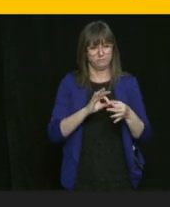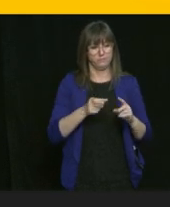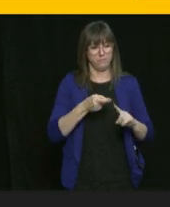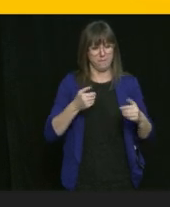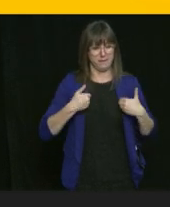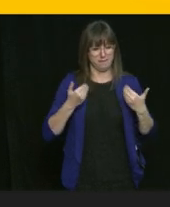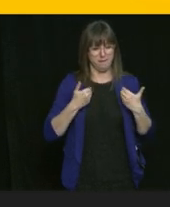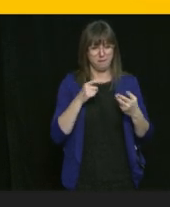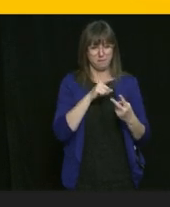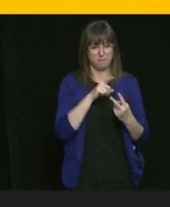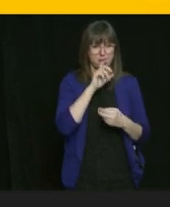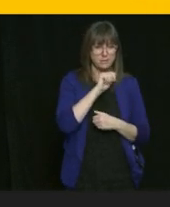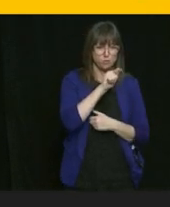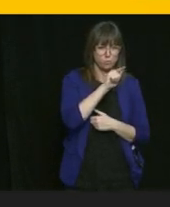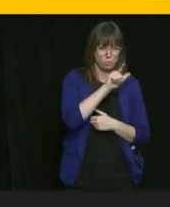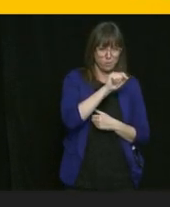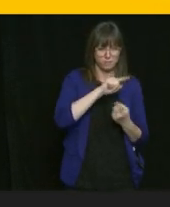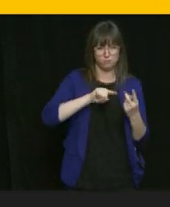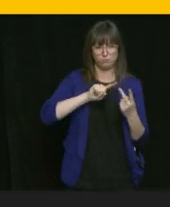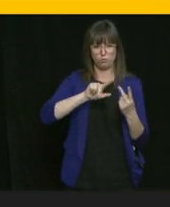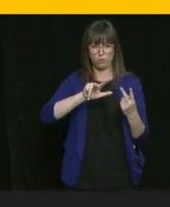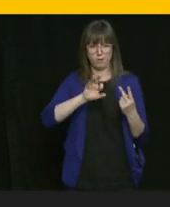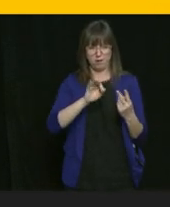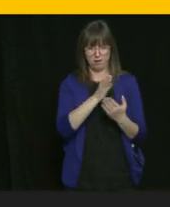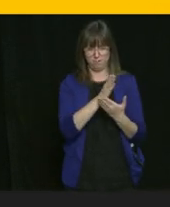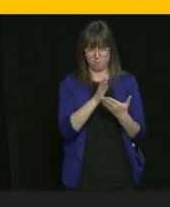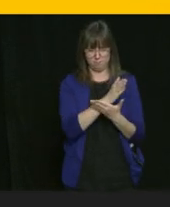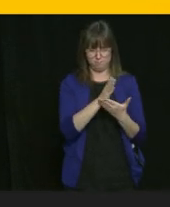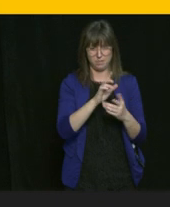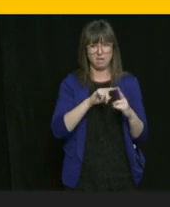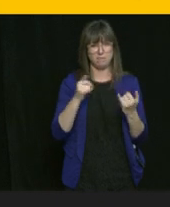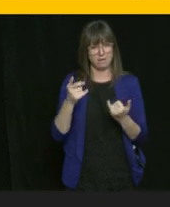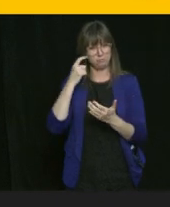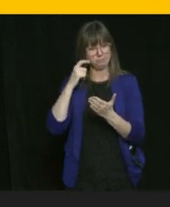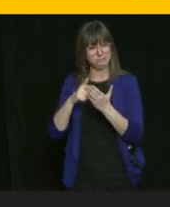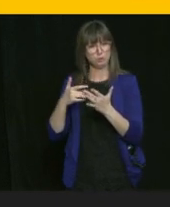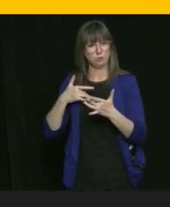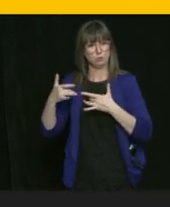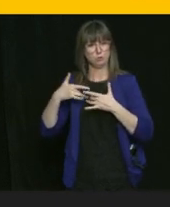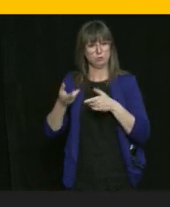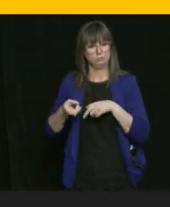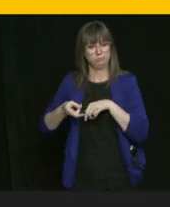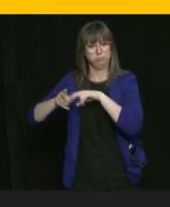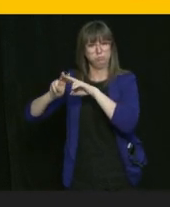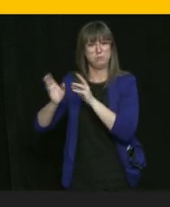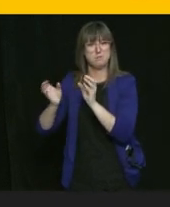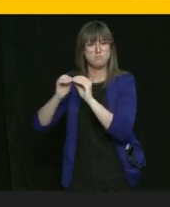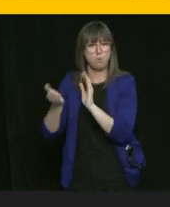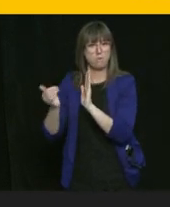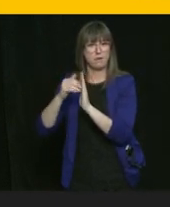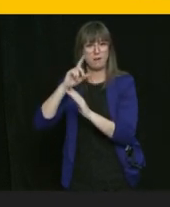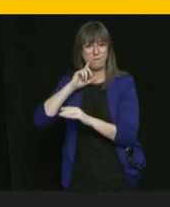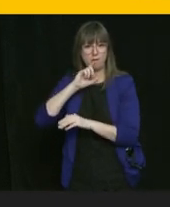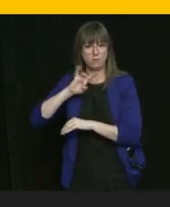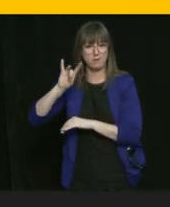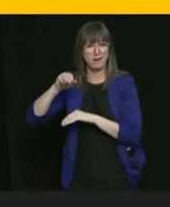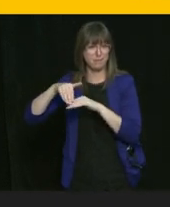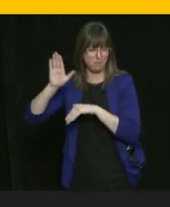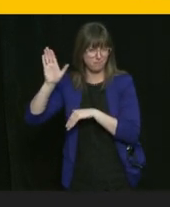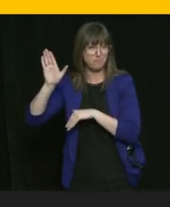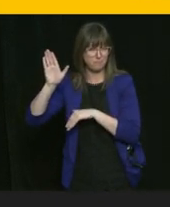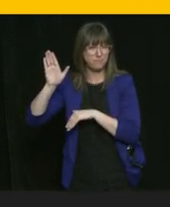aged 20 to 39 years, we are now seeing a concerning rise in the incidence among individuals 80 years of age and